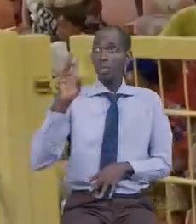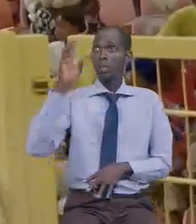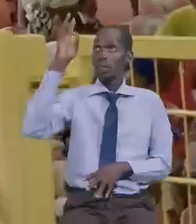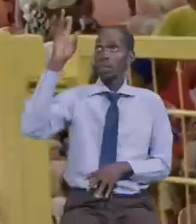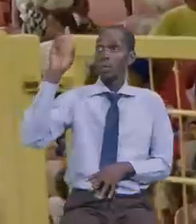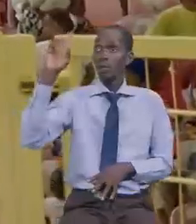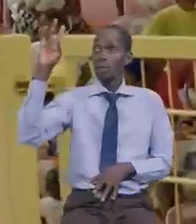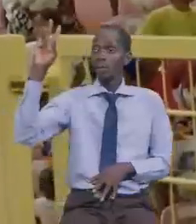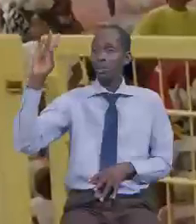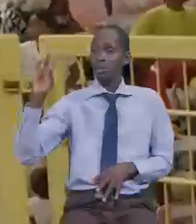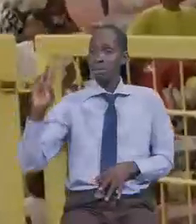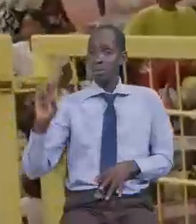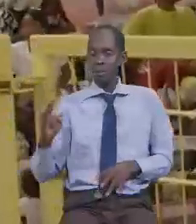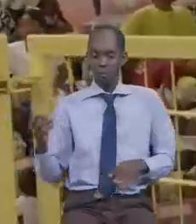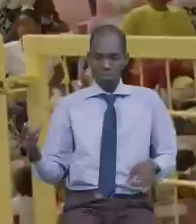at